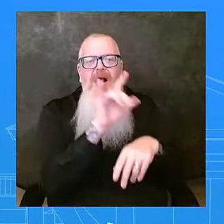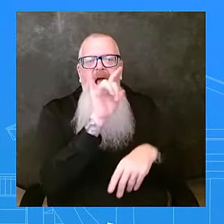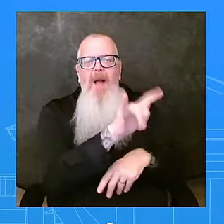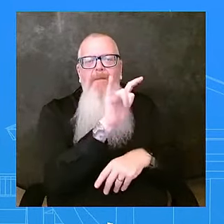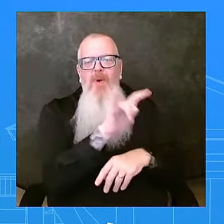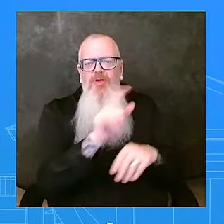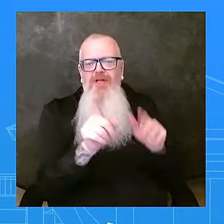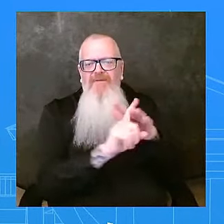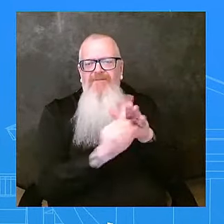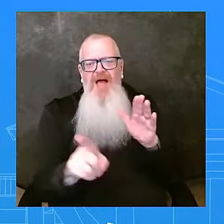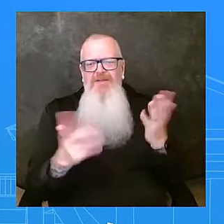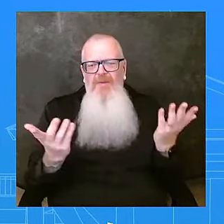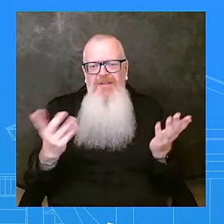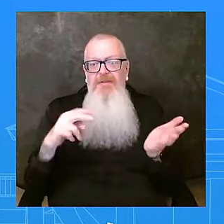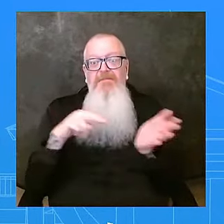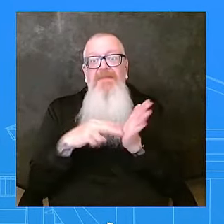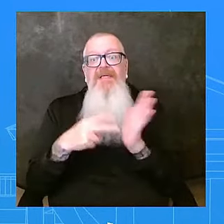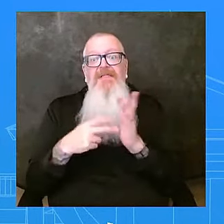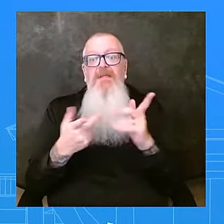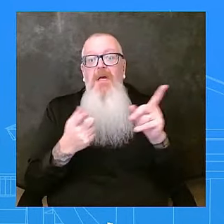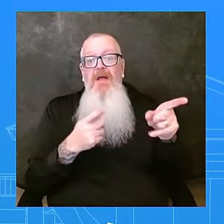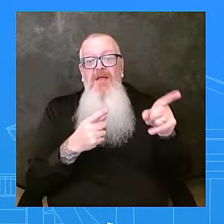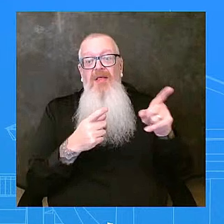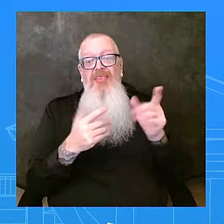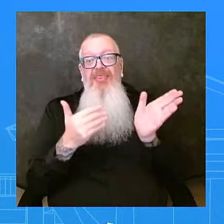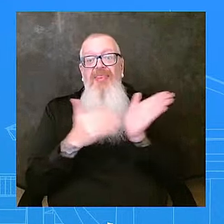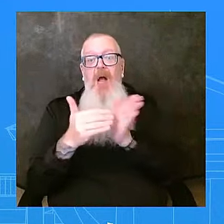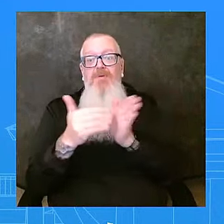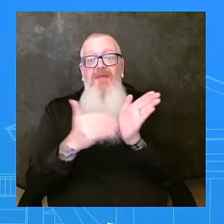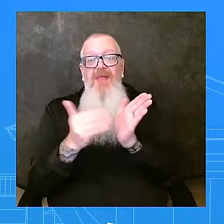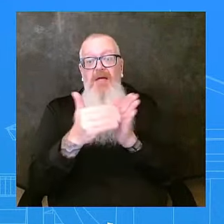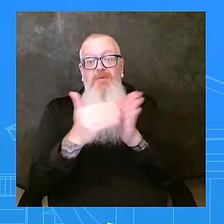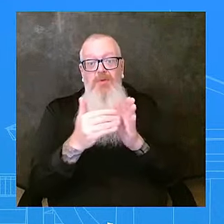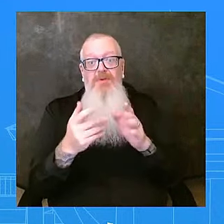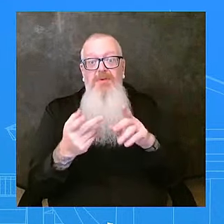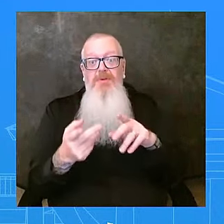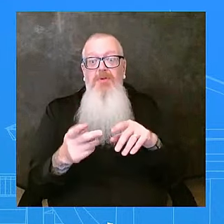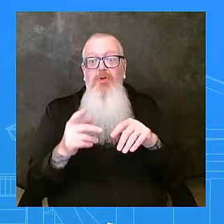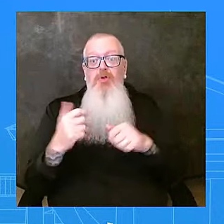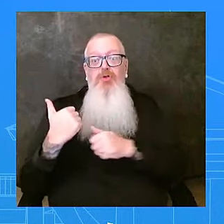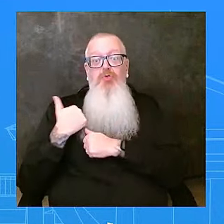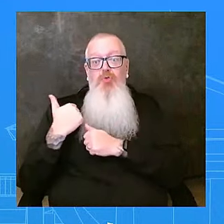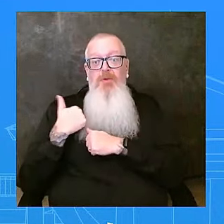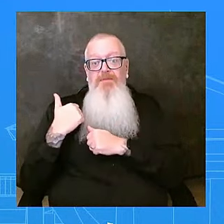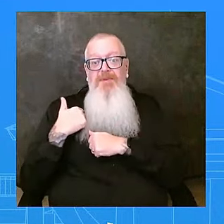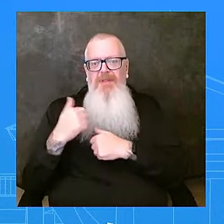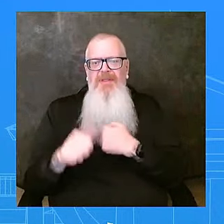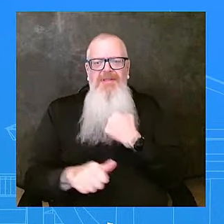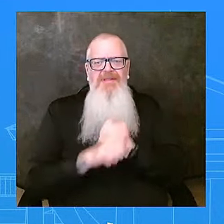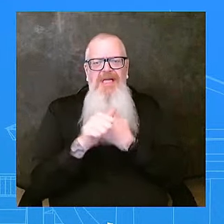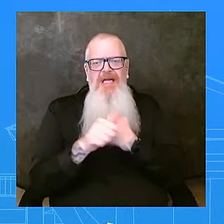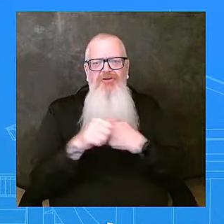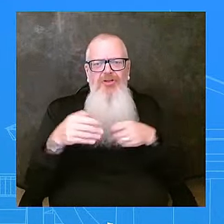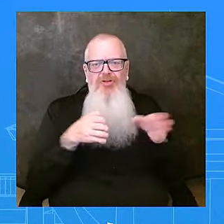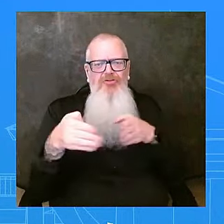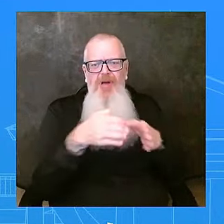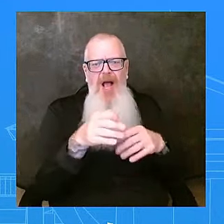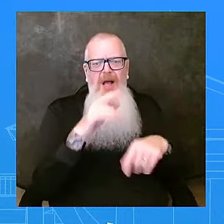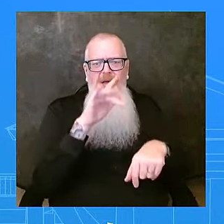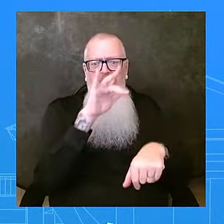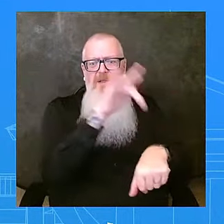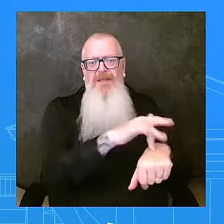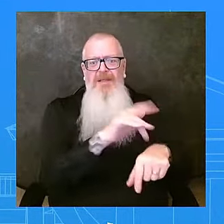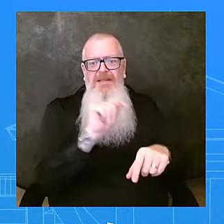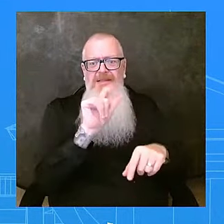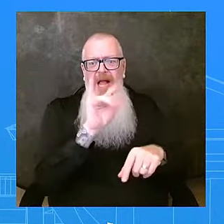of additional U.S. troops, but also would have required a dangerous trek by evacuees over Taliban-controlled territory, making the evacuation even more